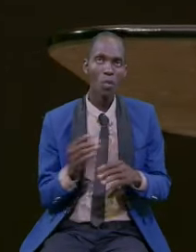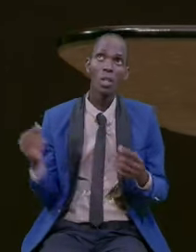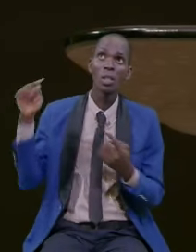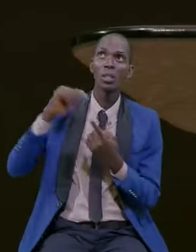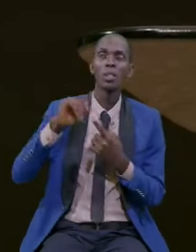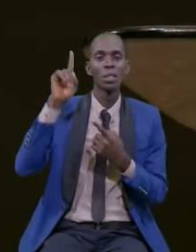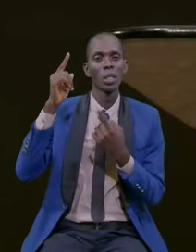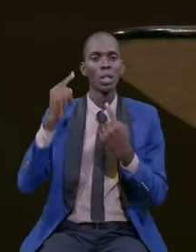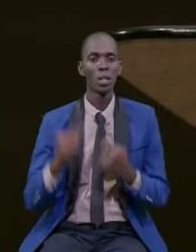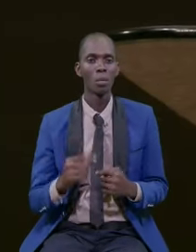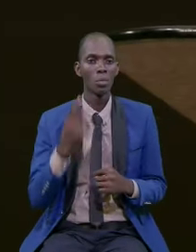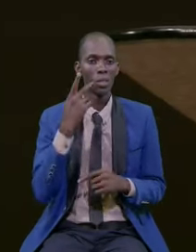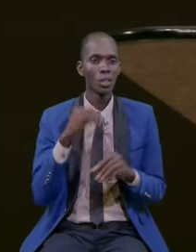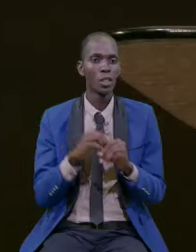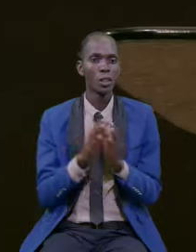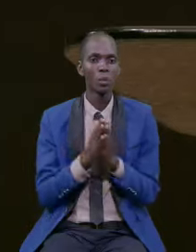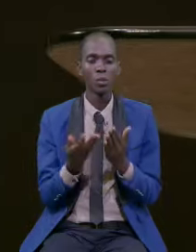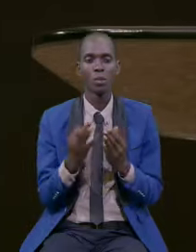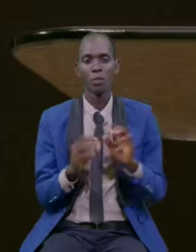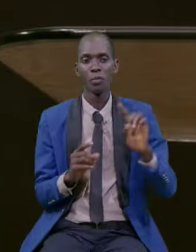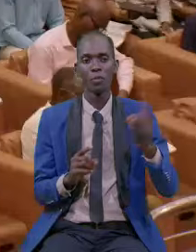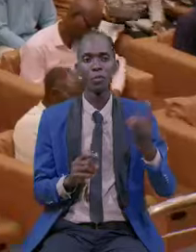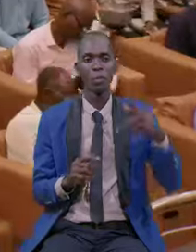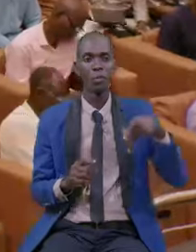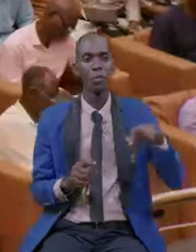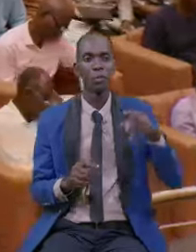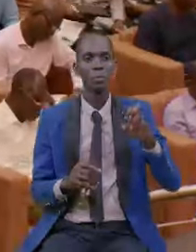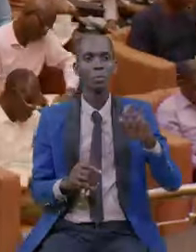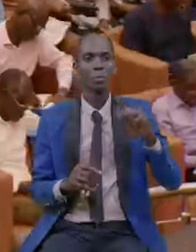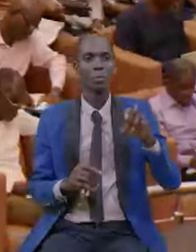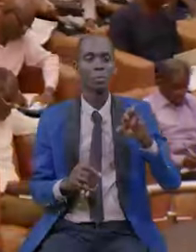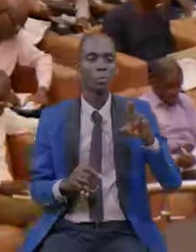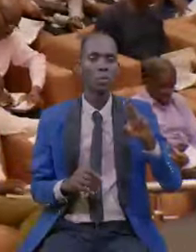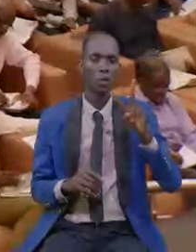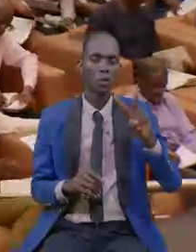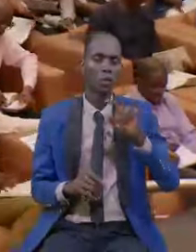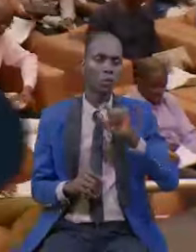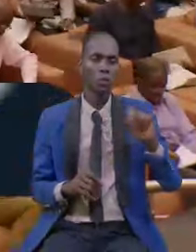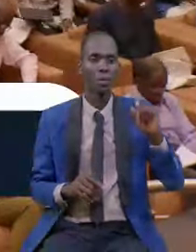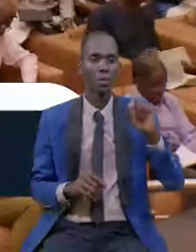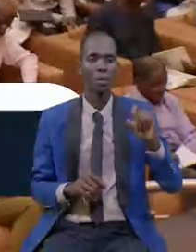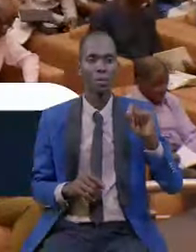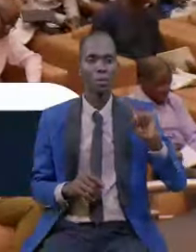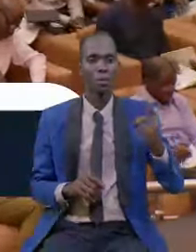looking at 1 Peter chapter 2. And I'm reading from verse 11. 1 Peter